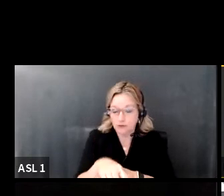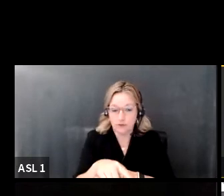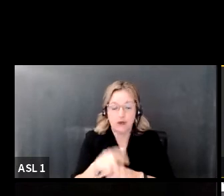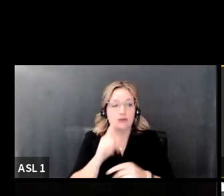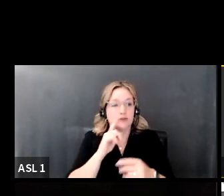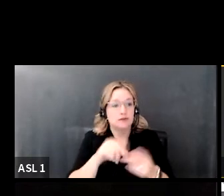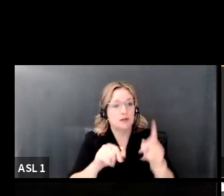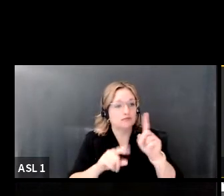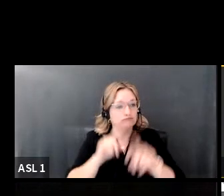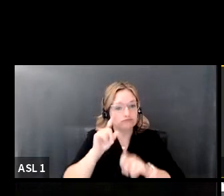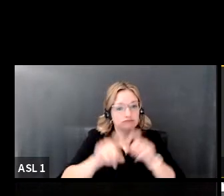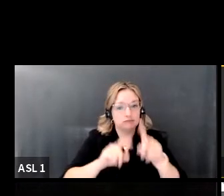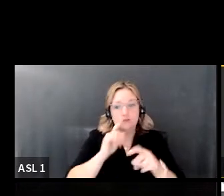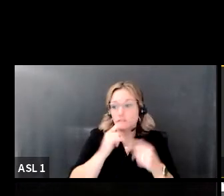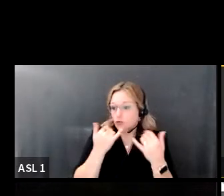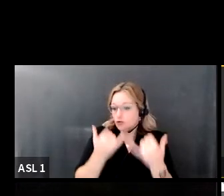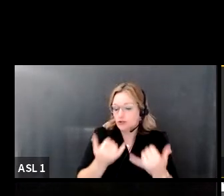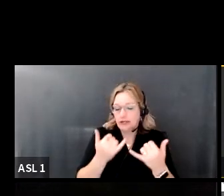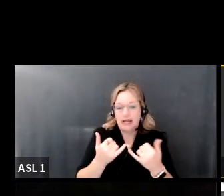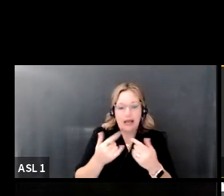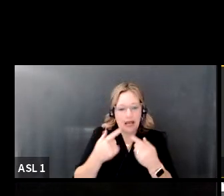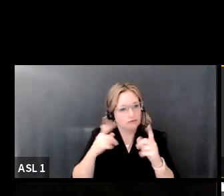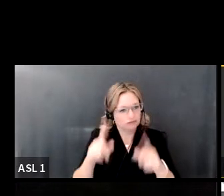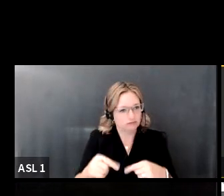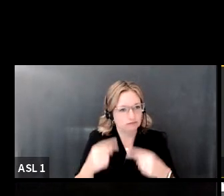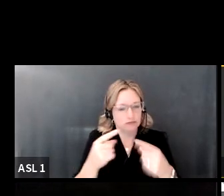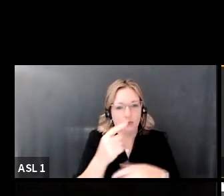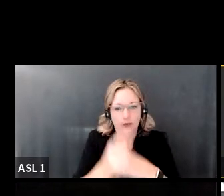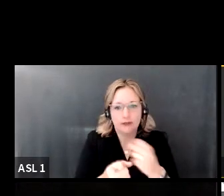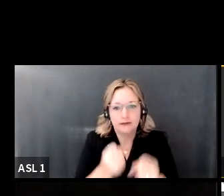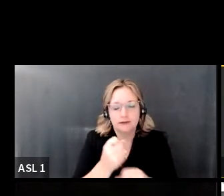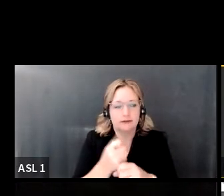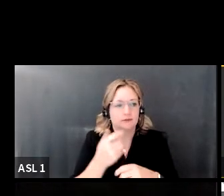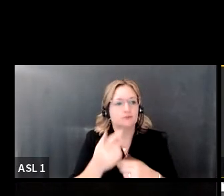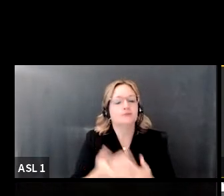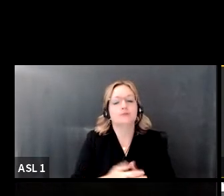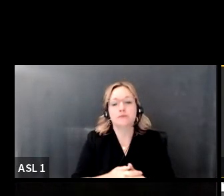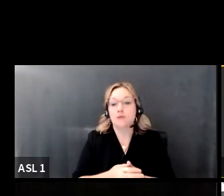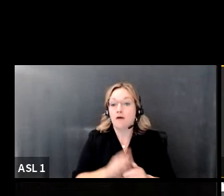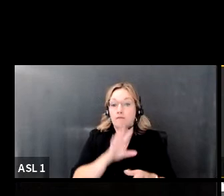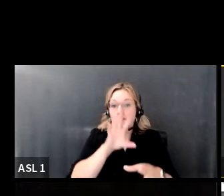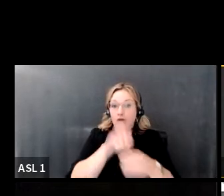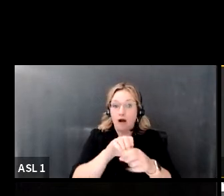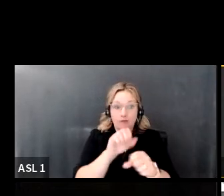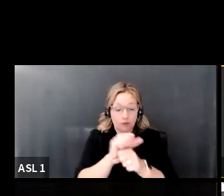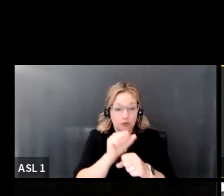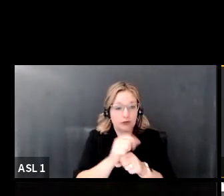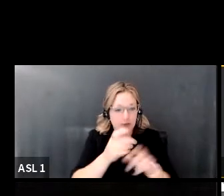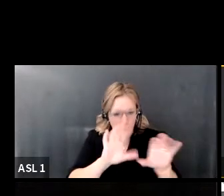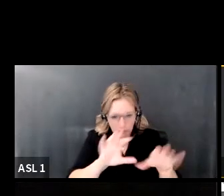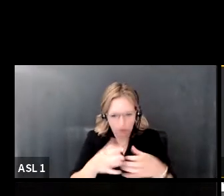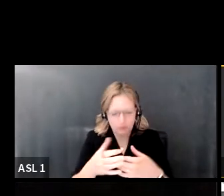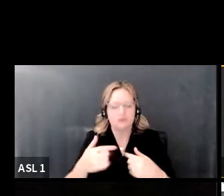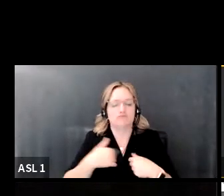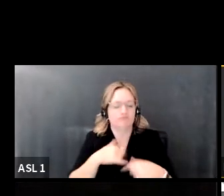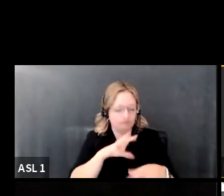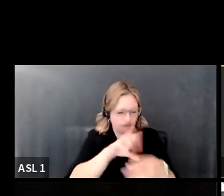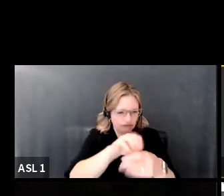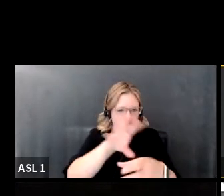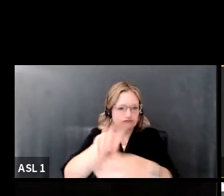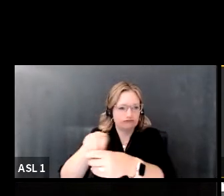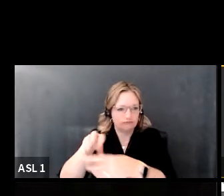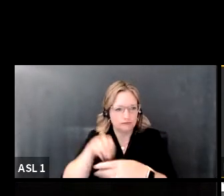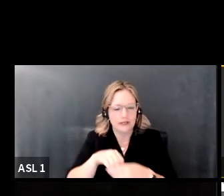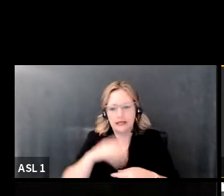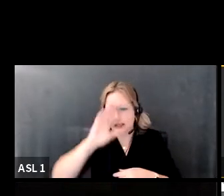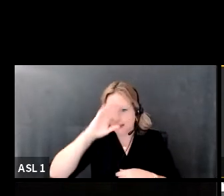but throughout the year i did participate in some of the working group discussions and i know that the the